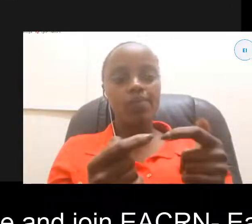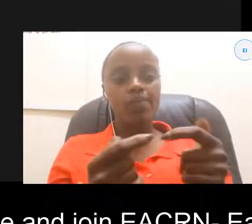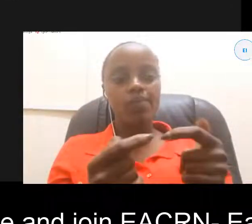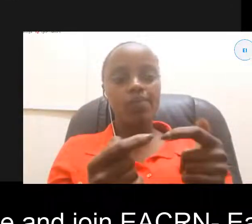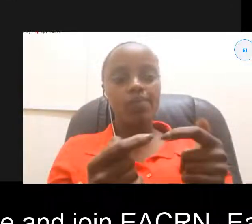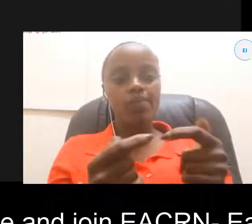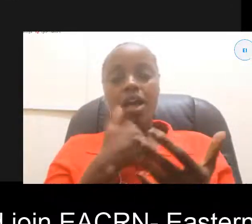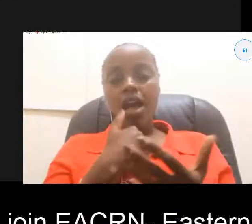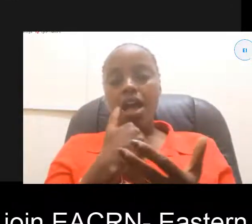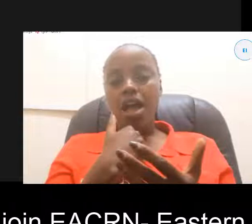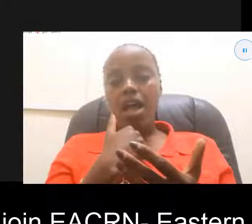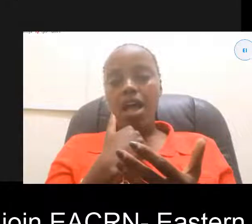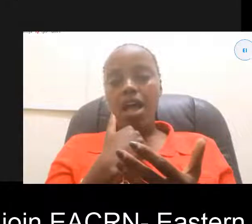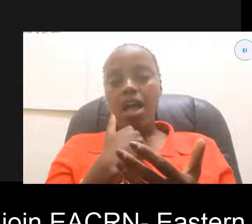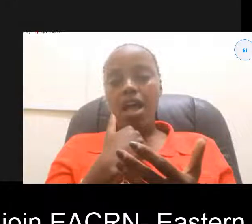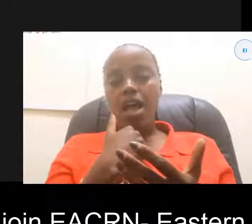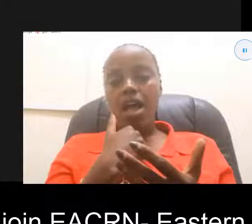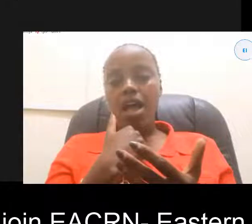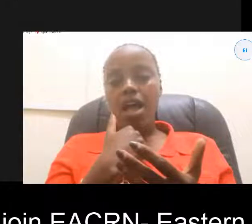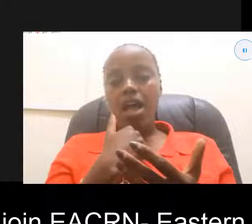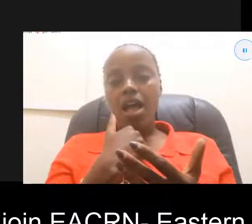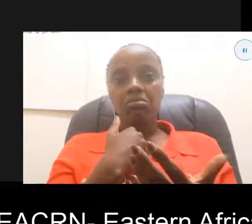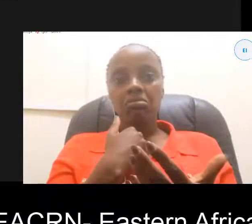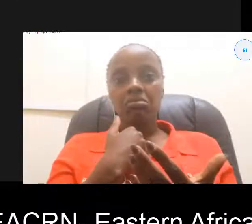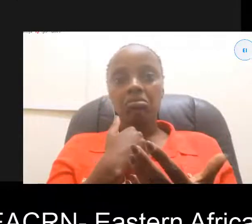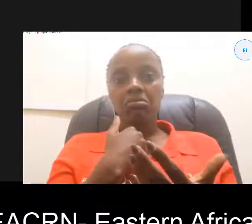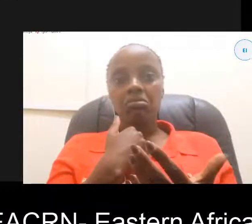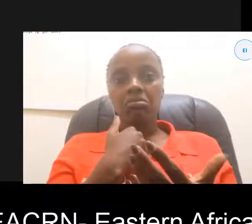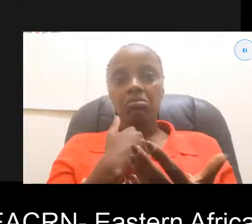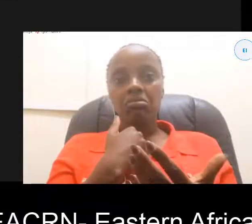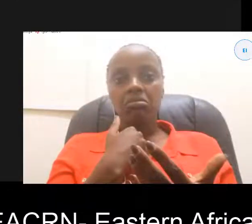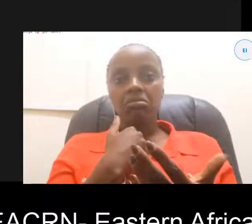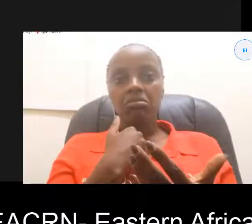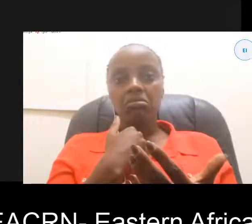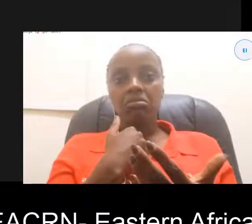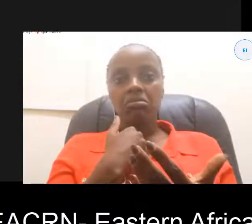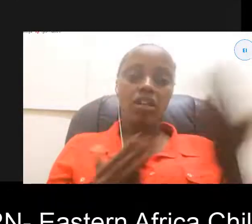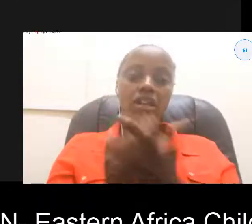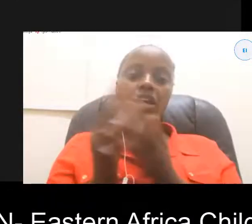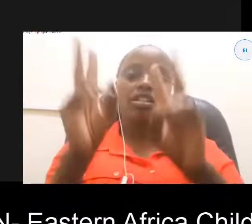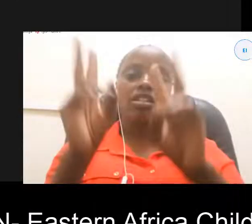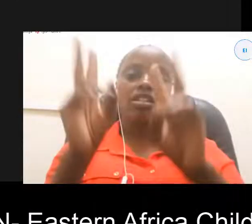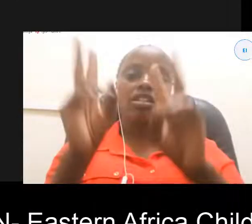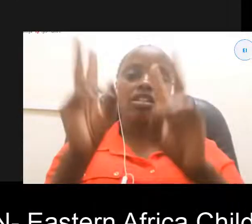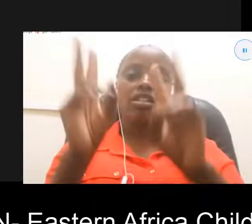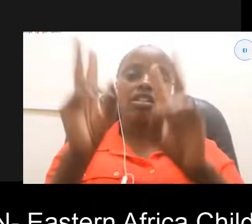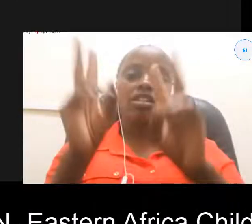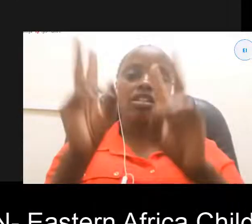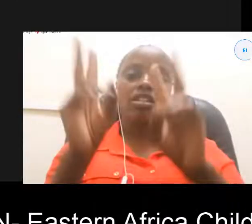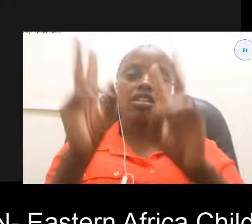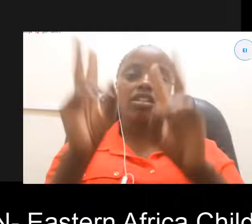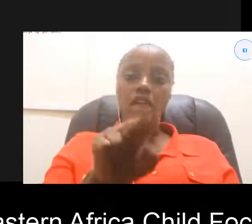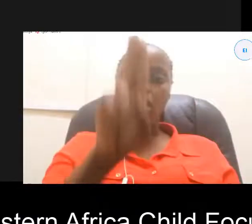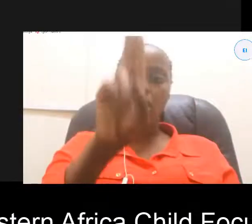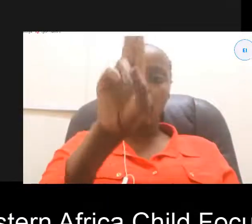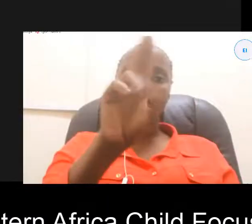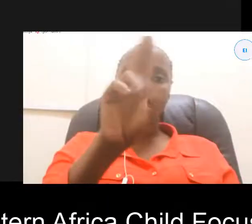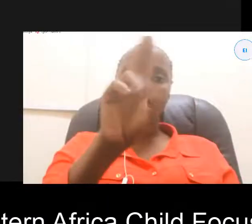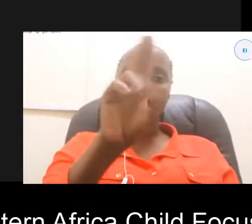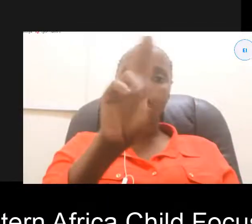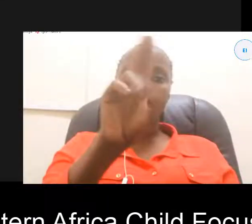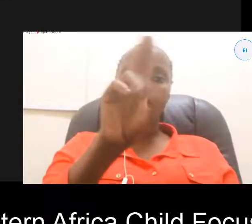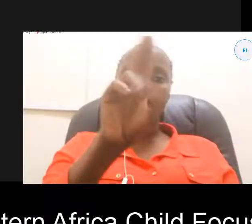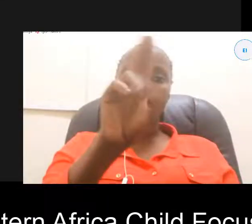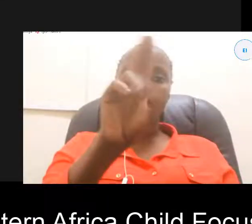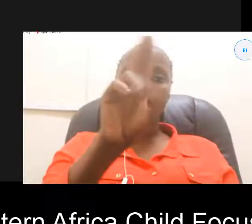positioning of child rights issues in the AU, on the AU agenda, in the